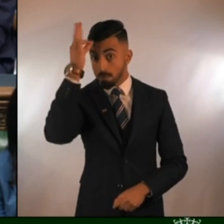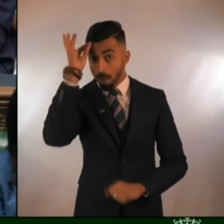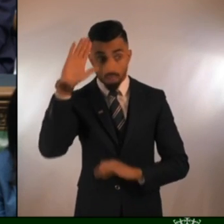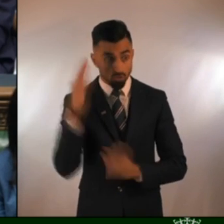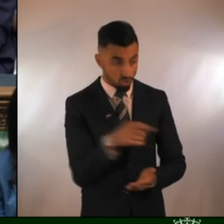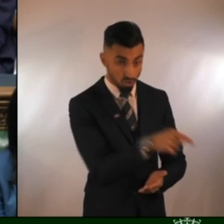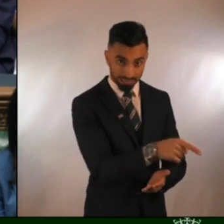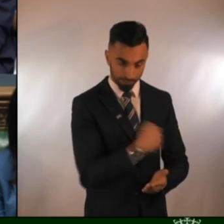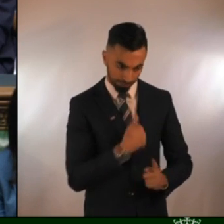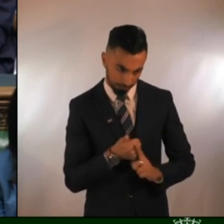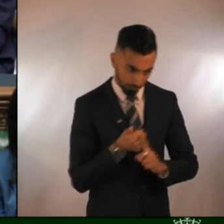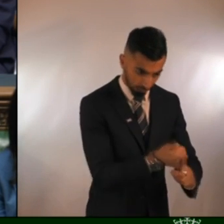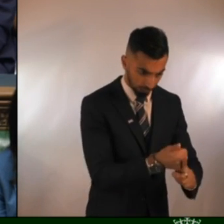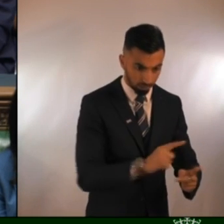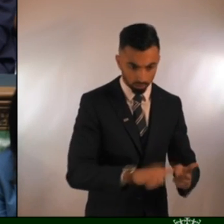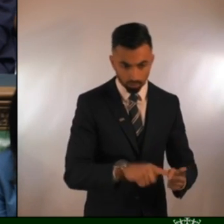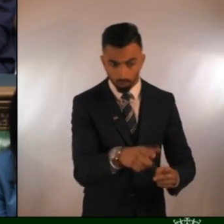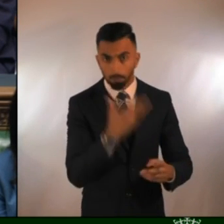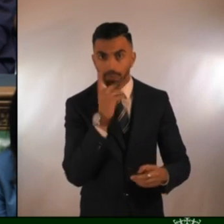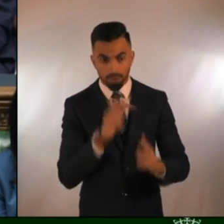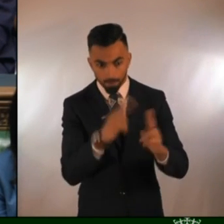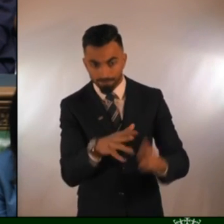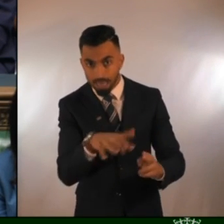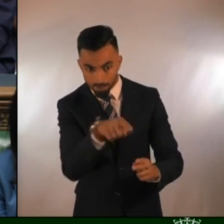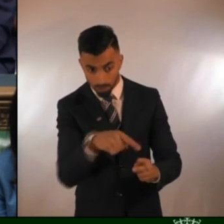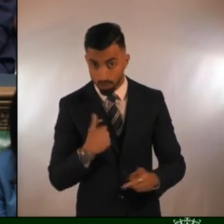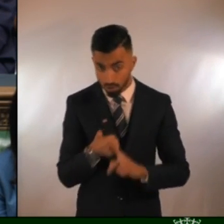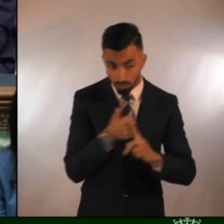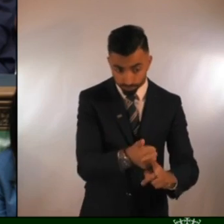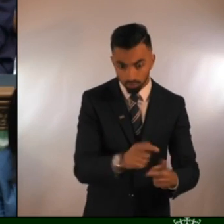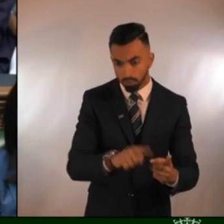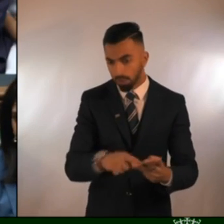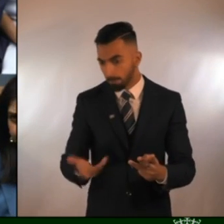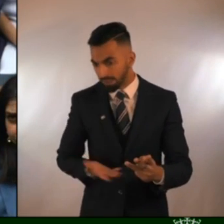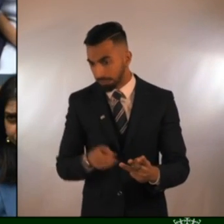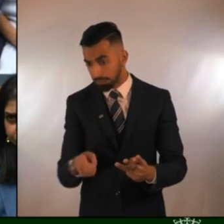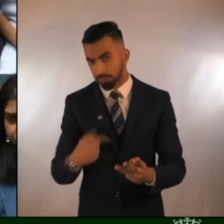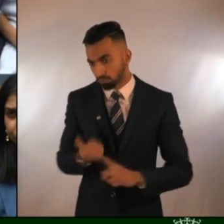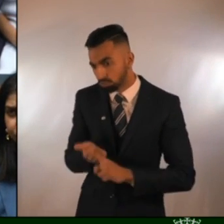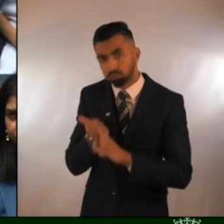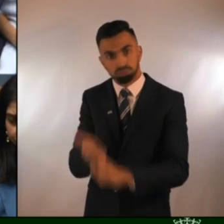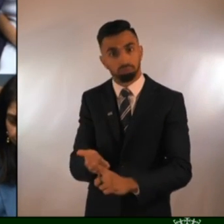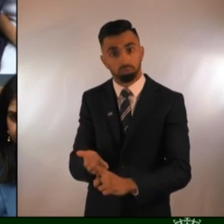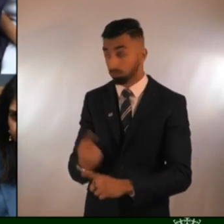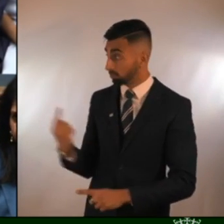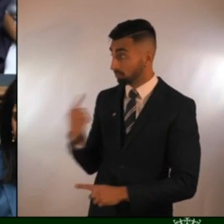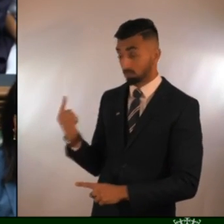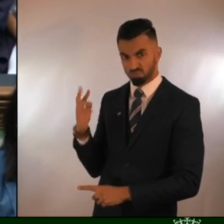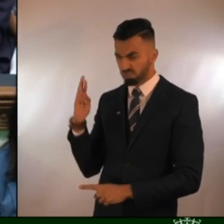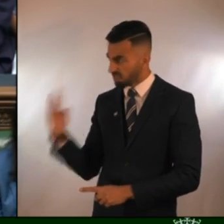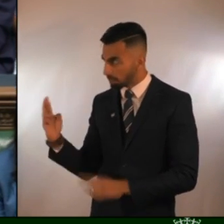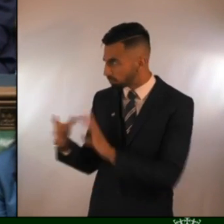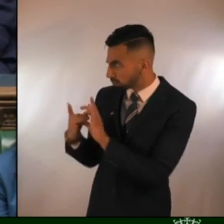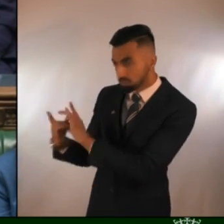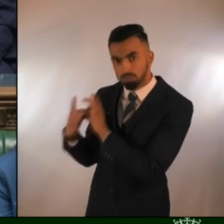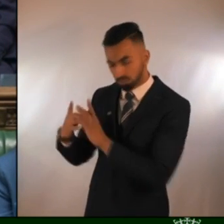businesses. Together we are taking action that is coordinated, coherent and comprehensive. And let me now set